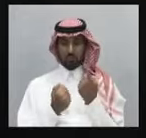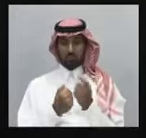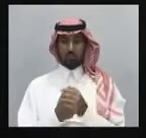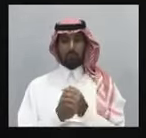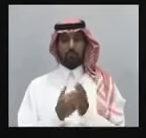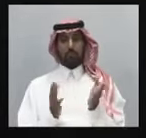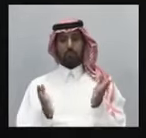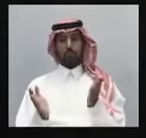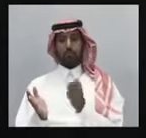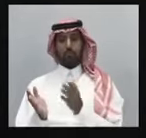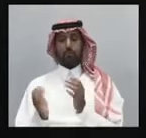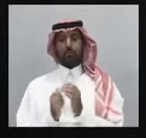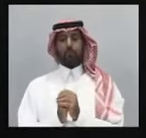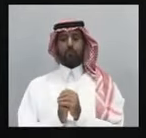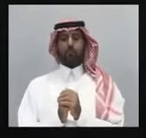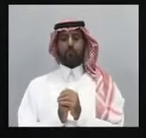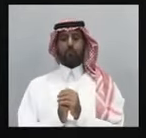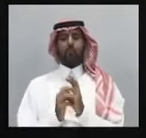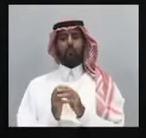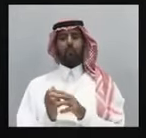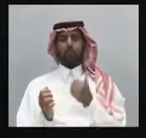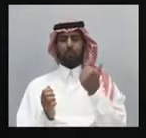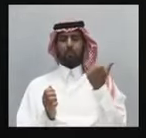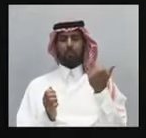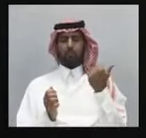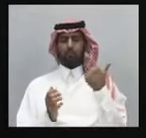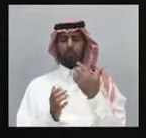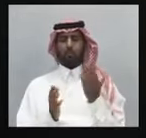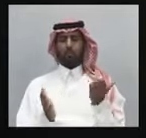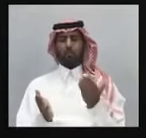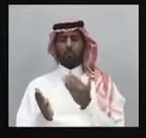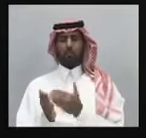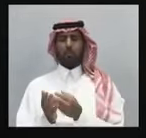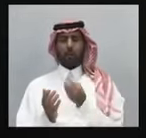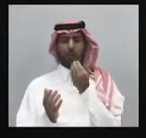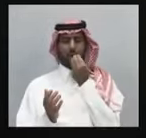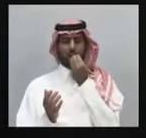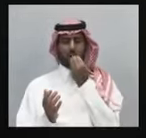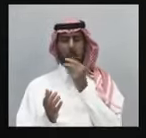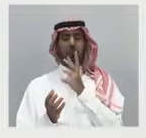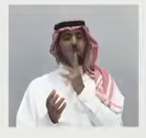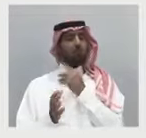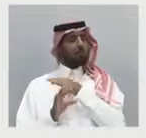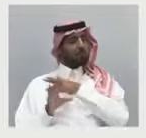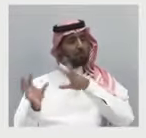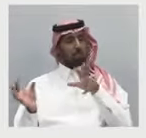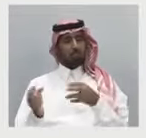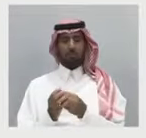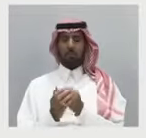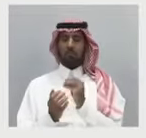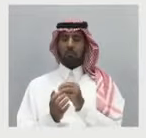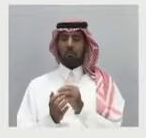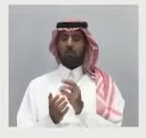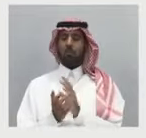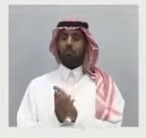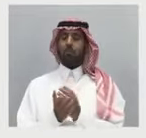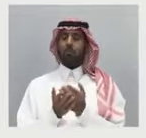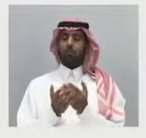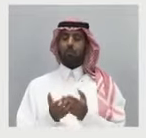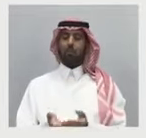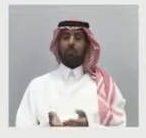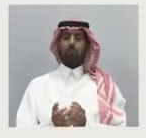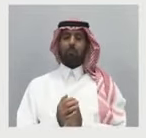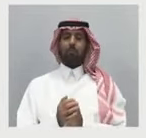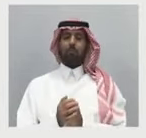It is offered. Number 6, provides food for candidates. They will give you your own food. It will